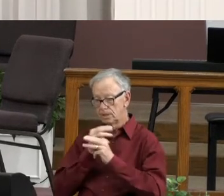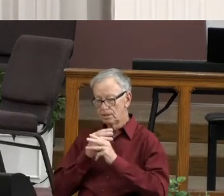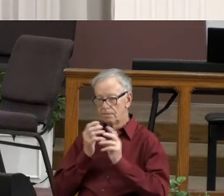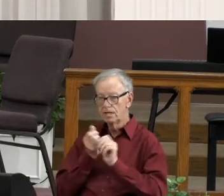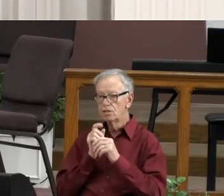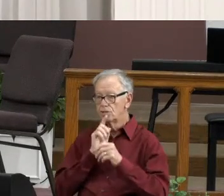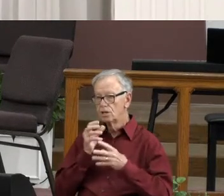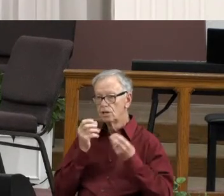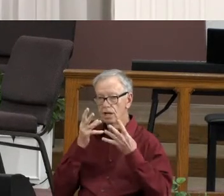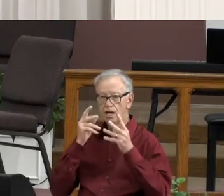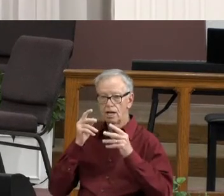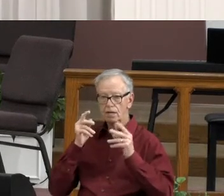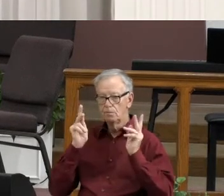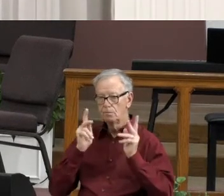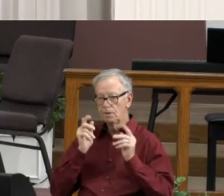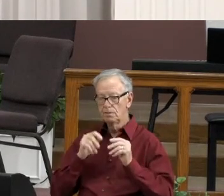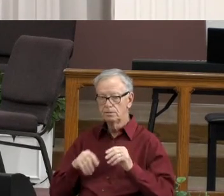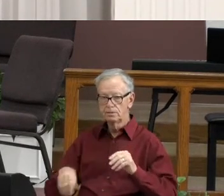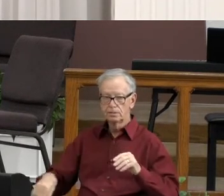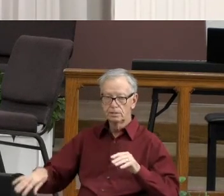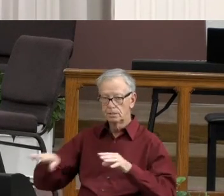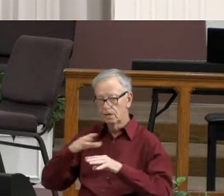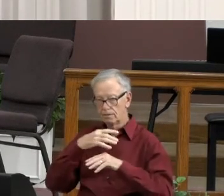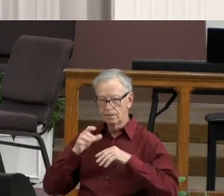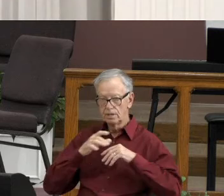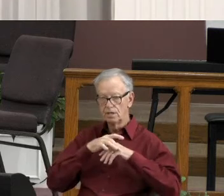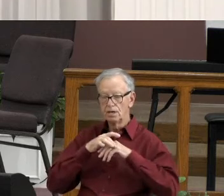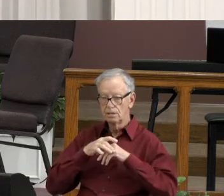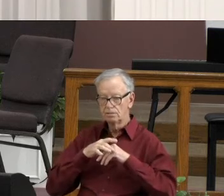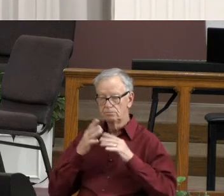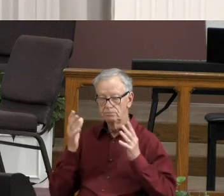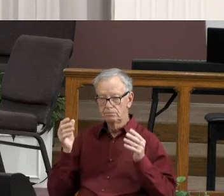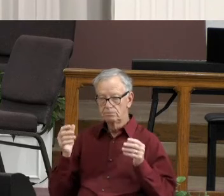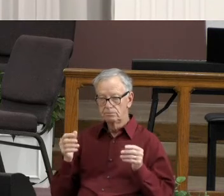of human bodies covering the face of the earth.